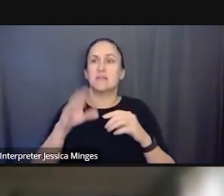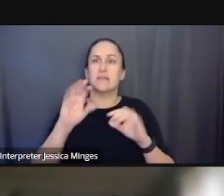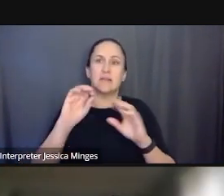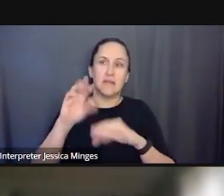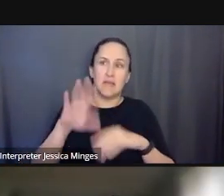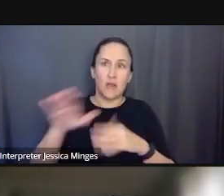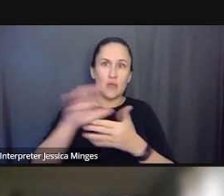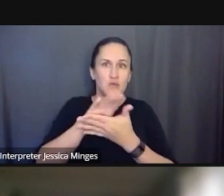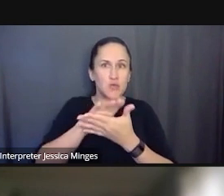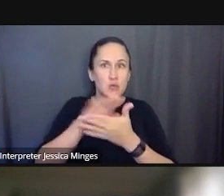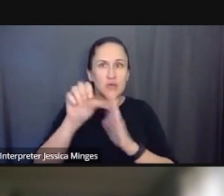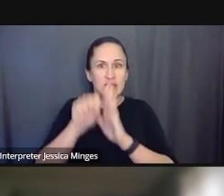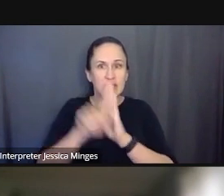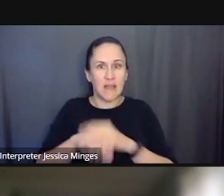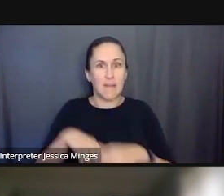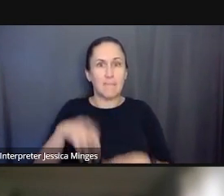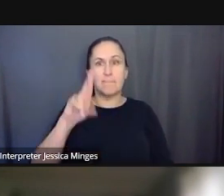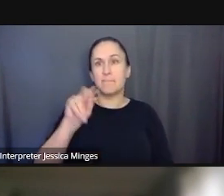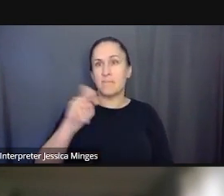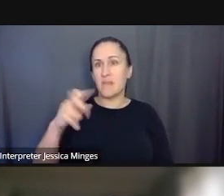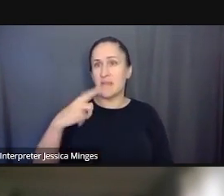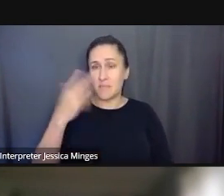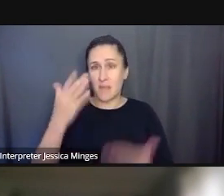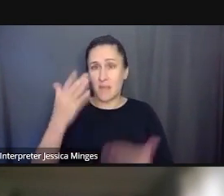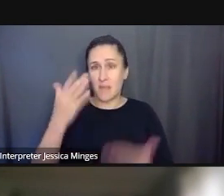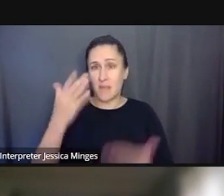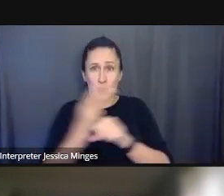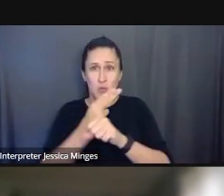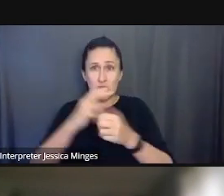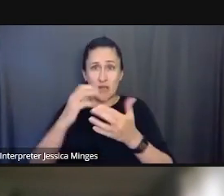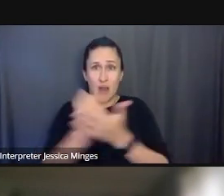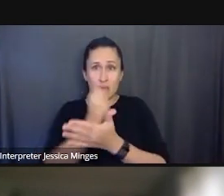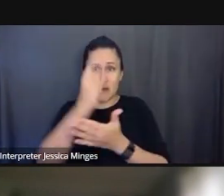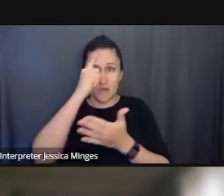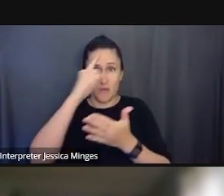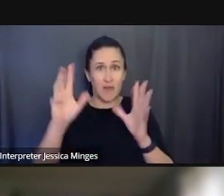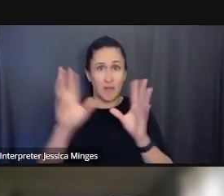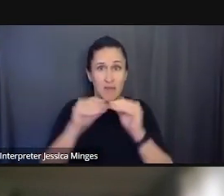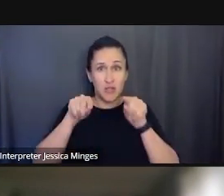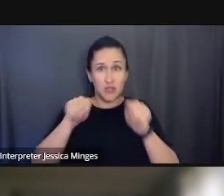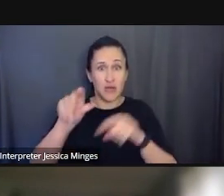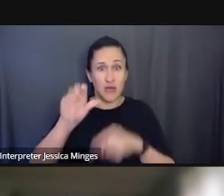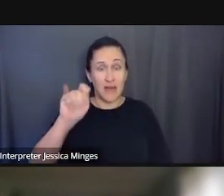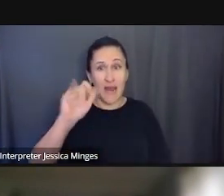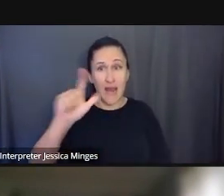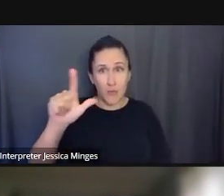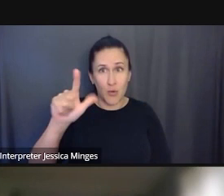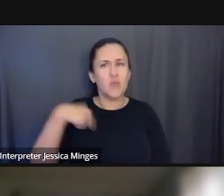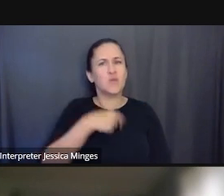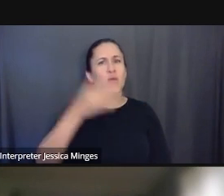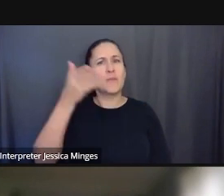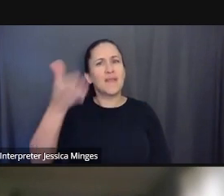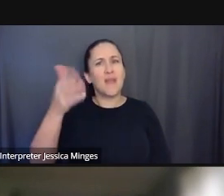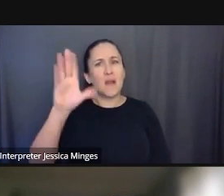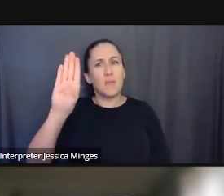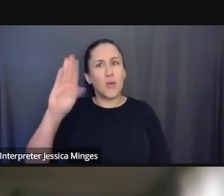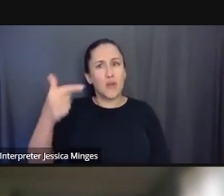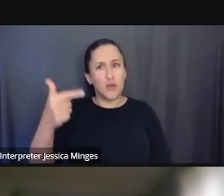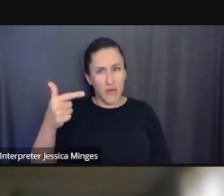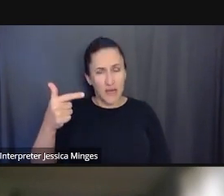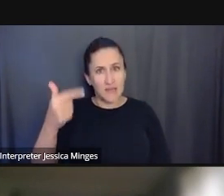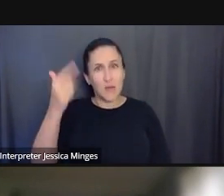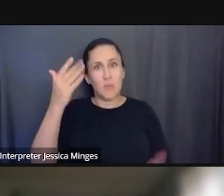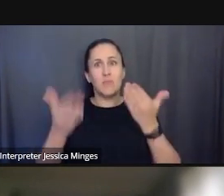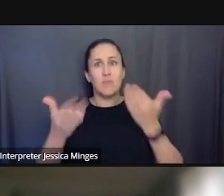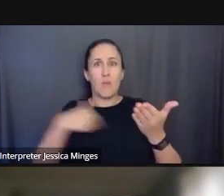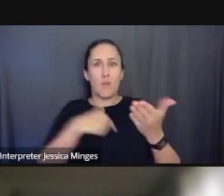maybe we can use the opportunity of our meeting in April, because we'll be in Bowling Green, and maybe we can have